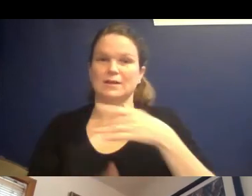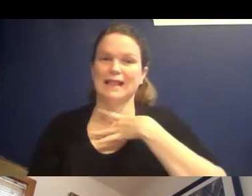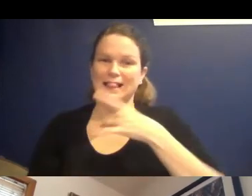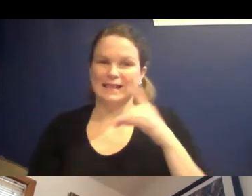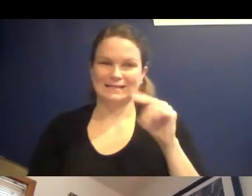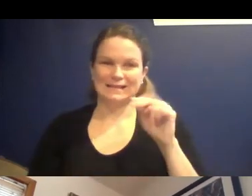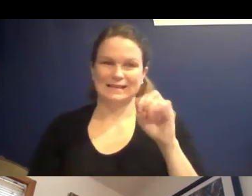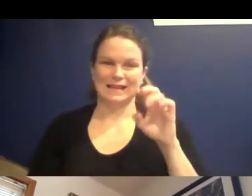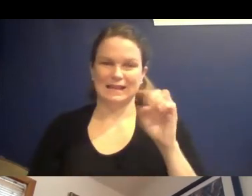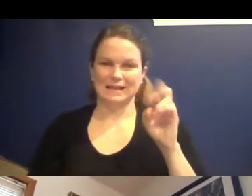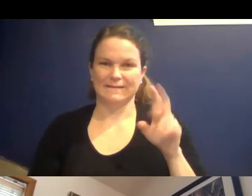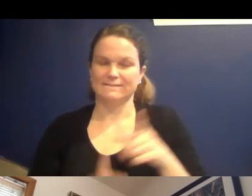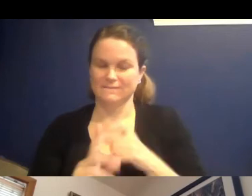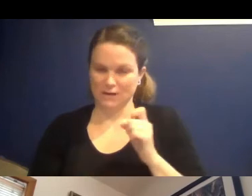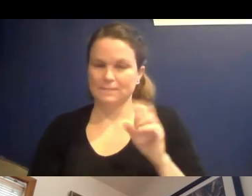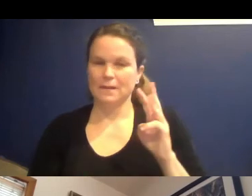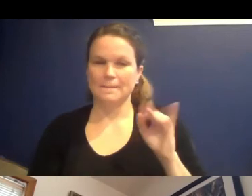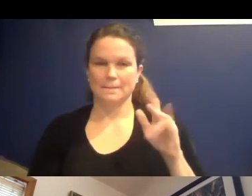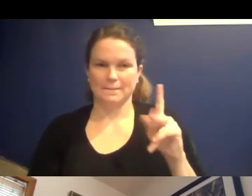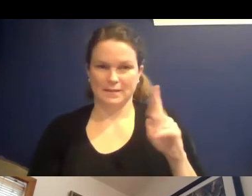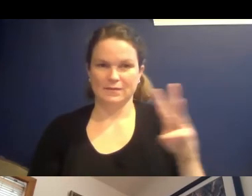is narrowleaf milkweed.